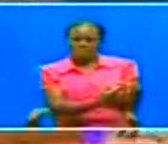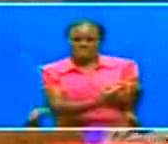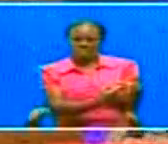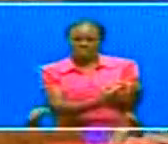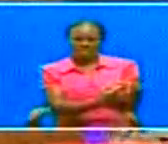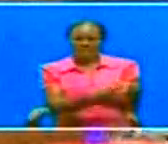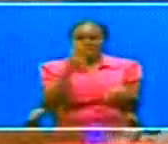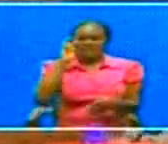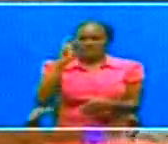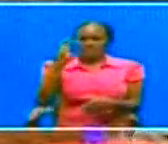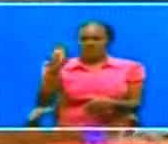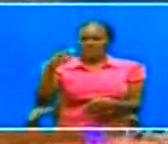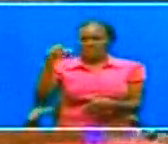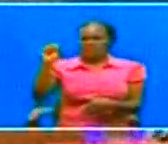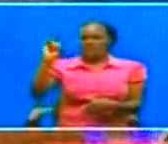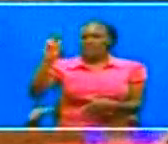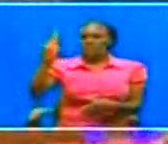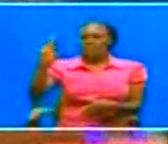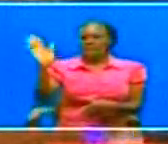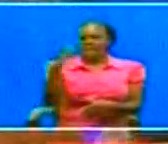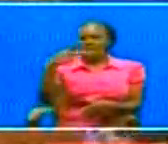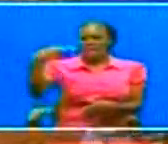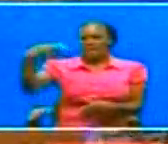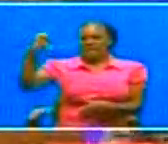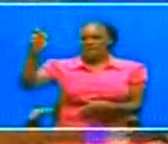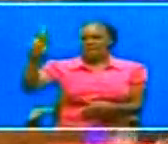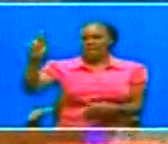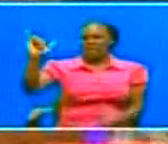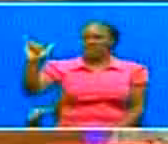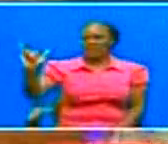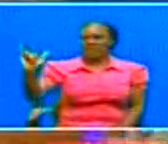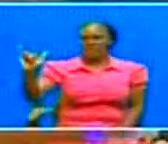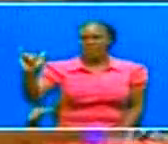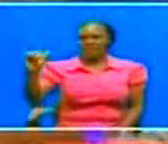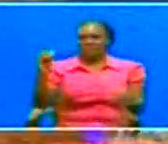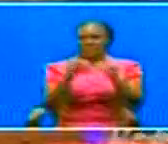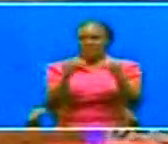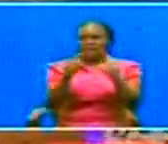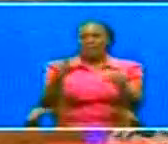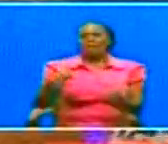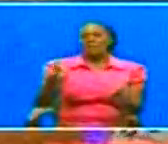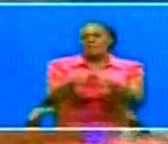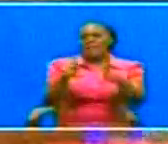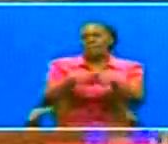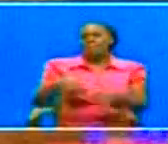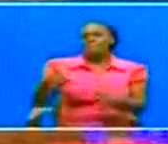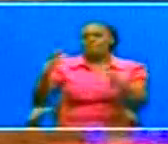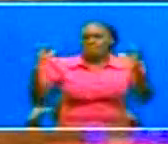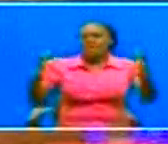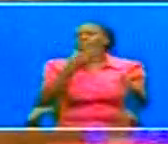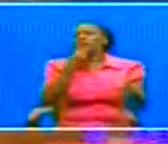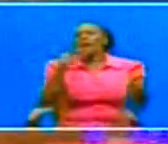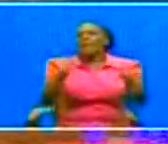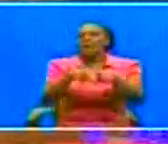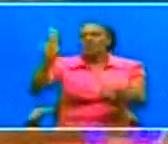Sir Henry, yes. Who would really want to be mentioned. Sir Henry. He was like my big brother in the UK. So